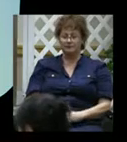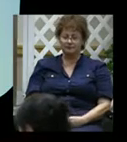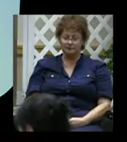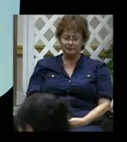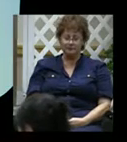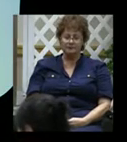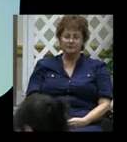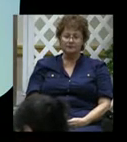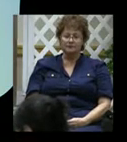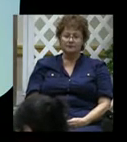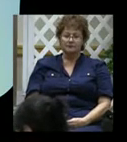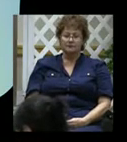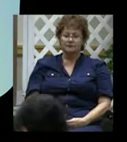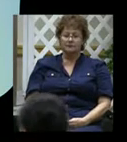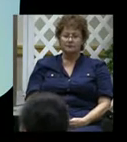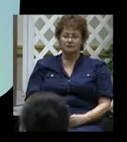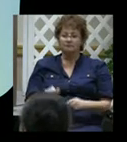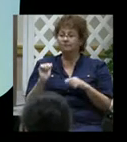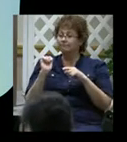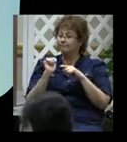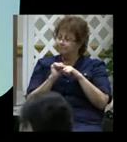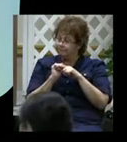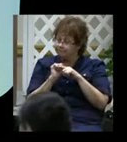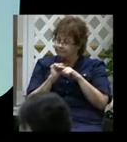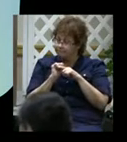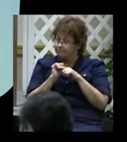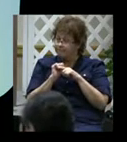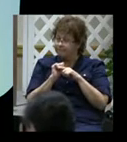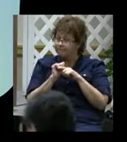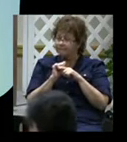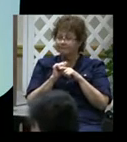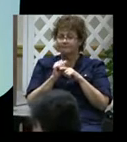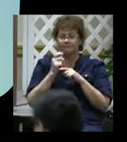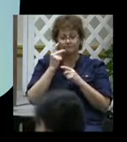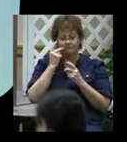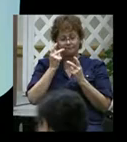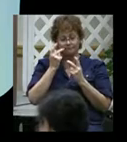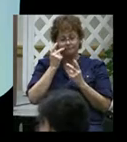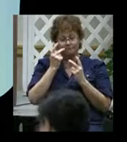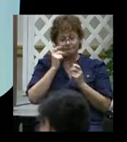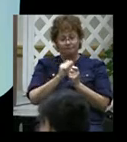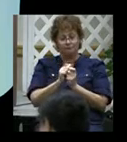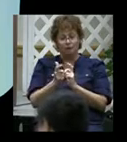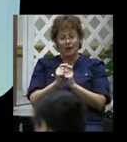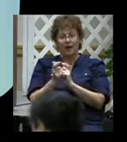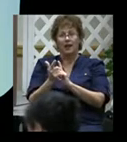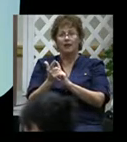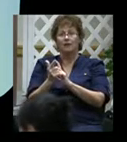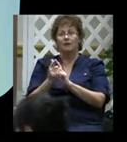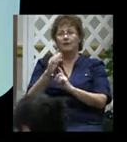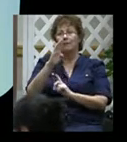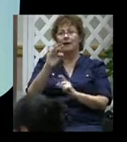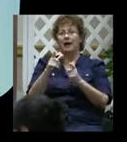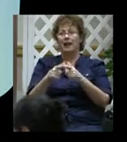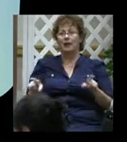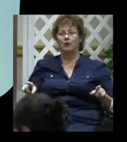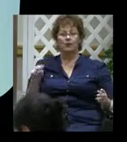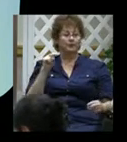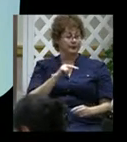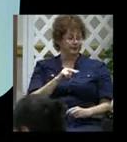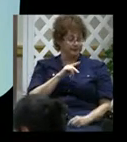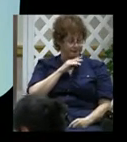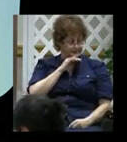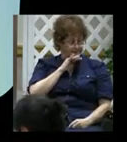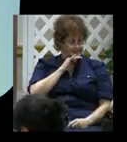is an exercise for site translation, actually, for the bilingual skills building module. So we